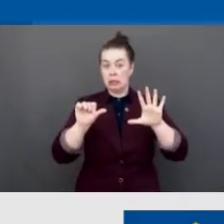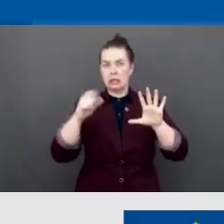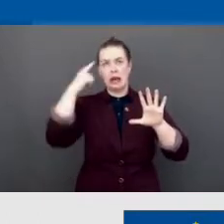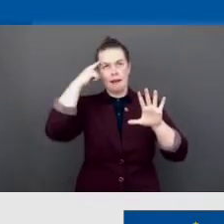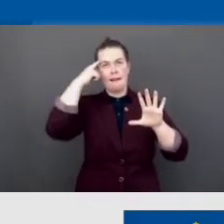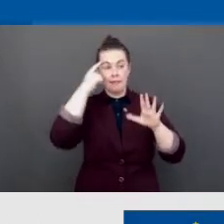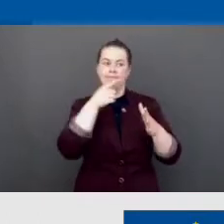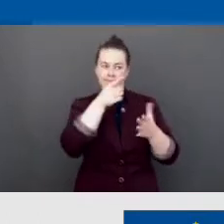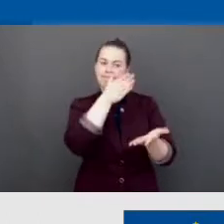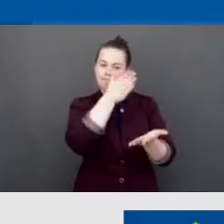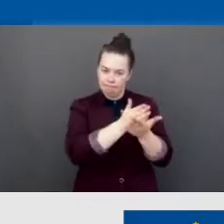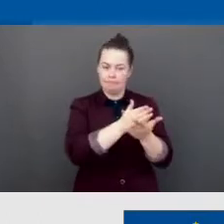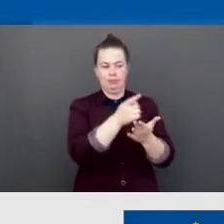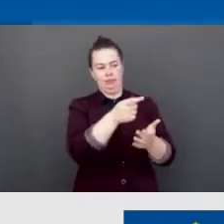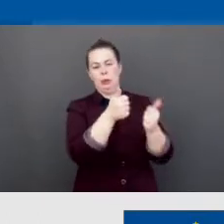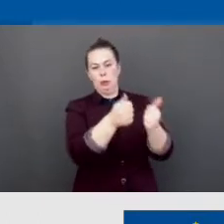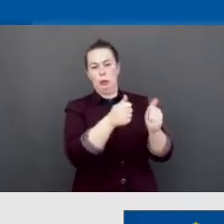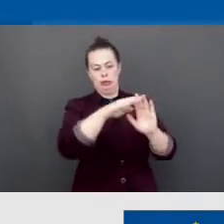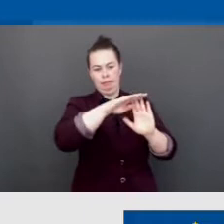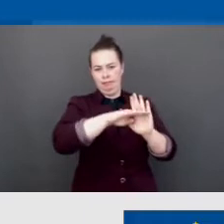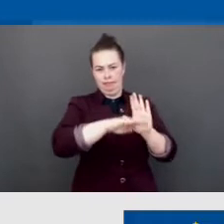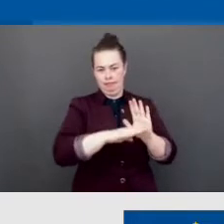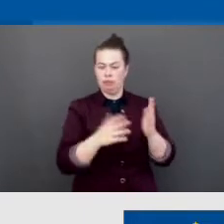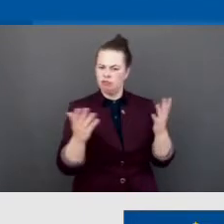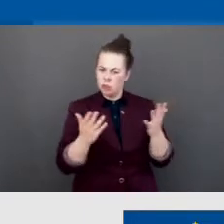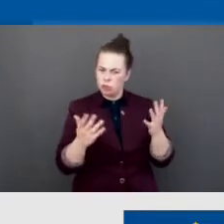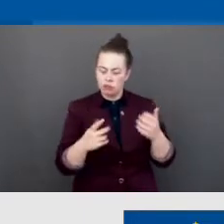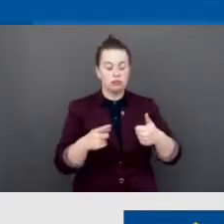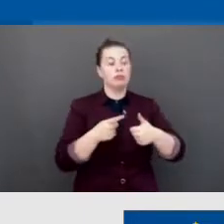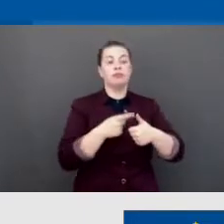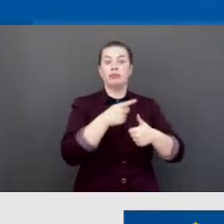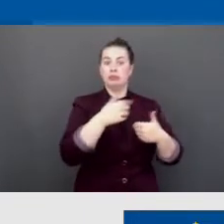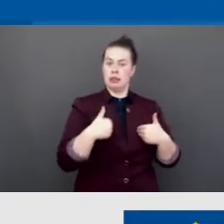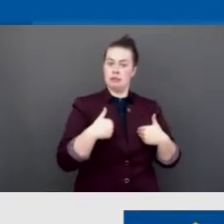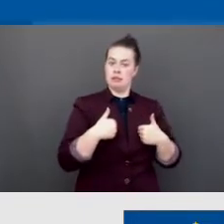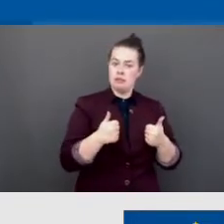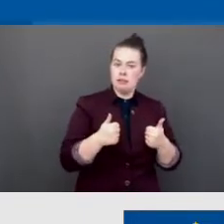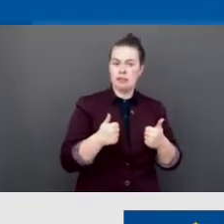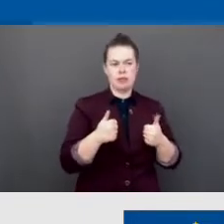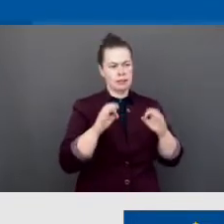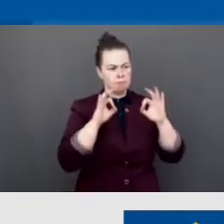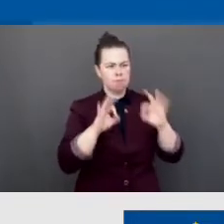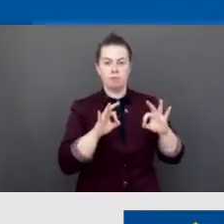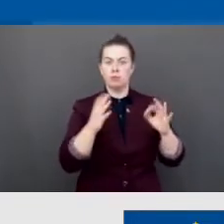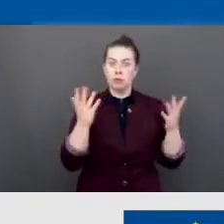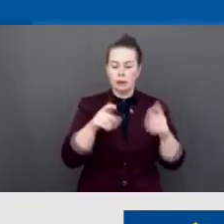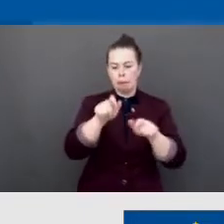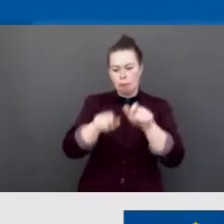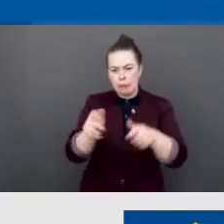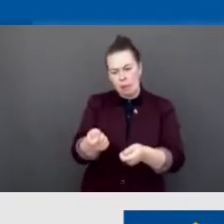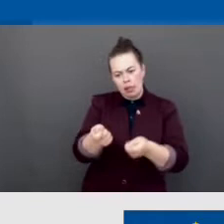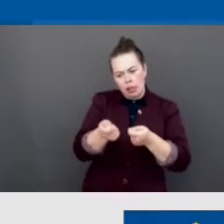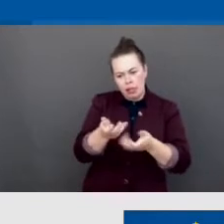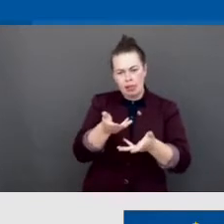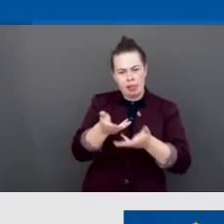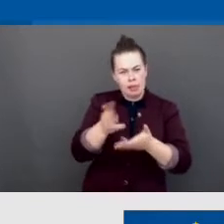Gomes, there are 6 factors that can explain the success of ULS Matosinhos: health promotion through a